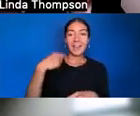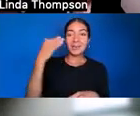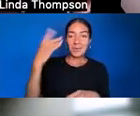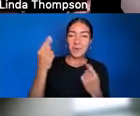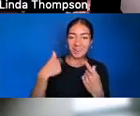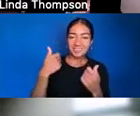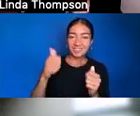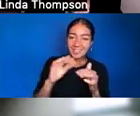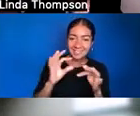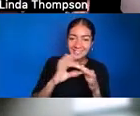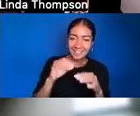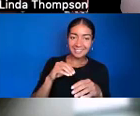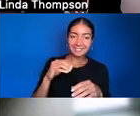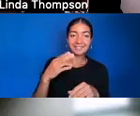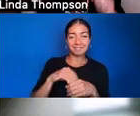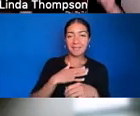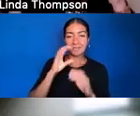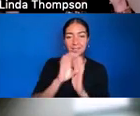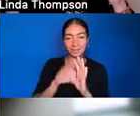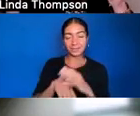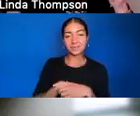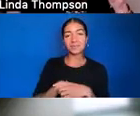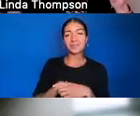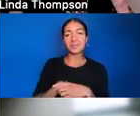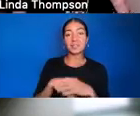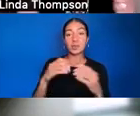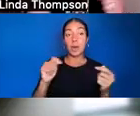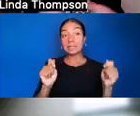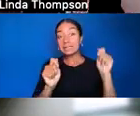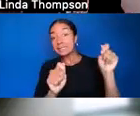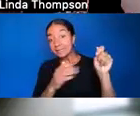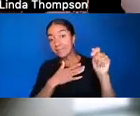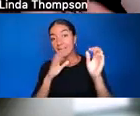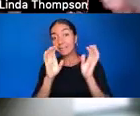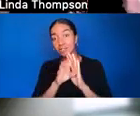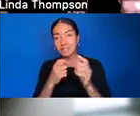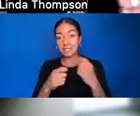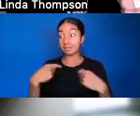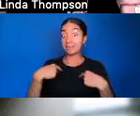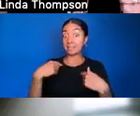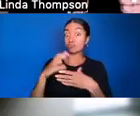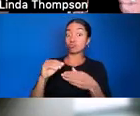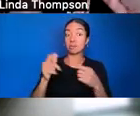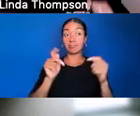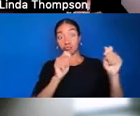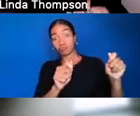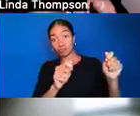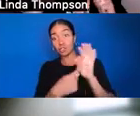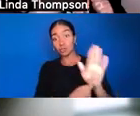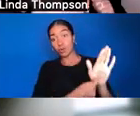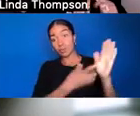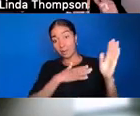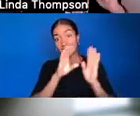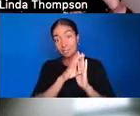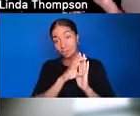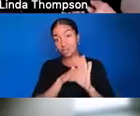saying in my picture. And so I turned my picture, instead of me talking, people could see my picture.